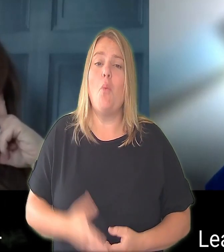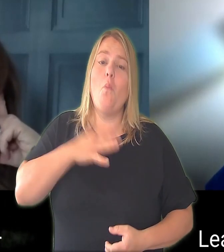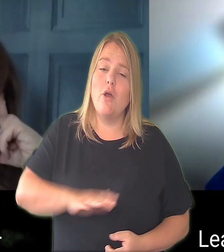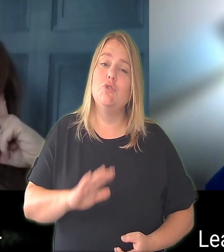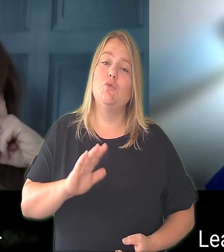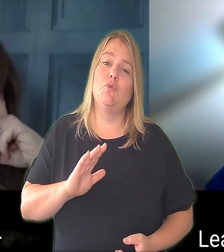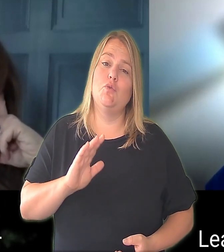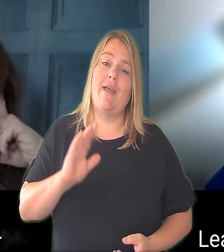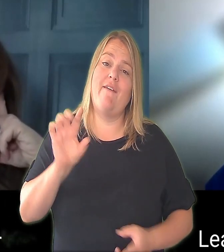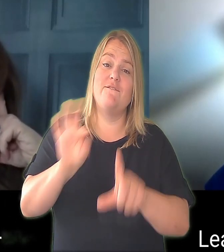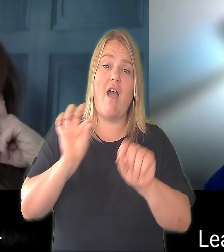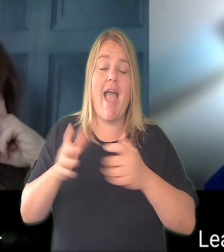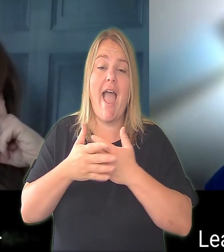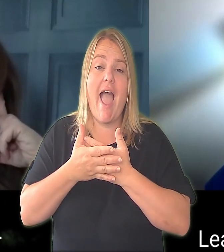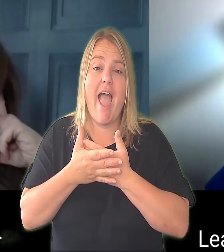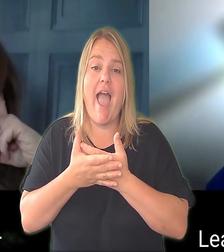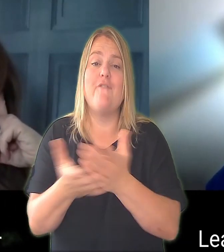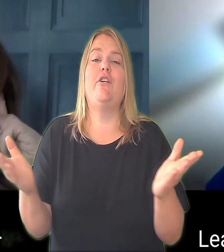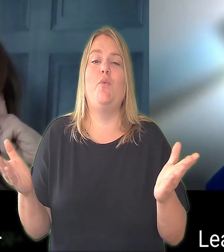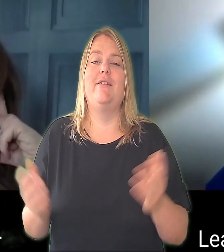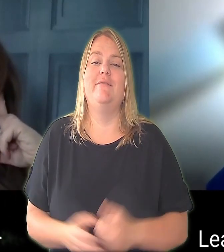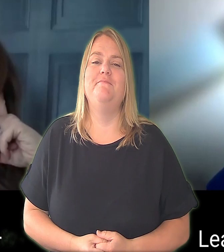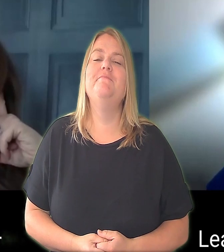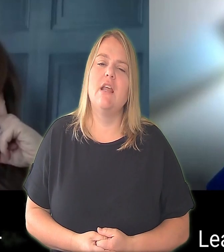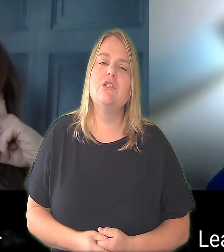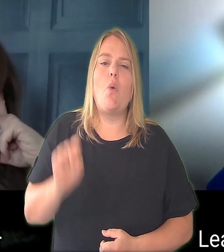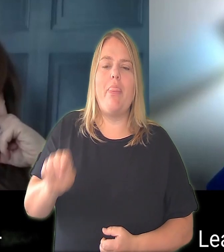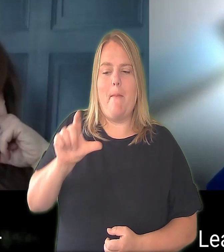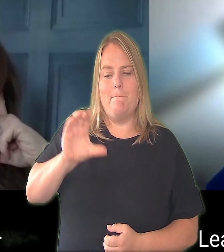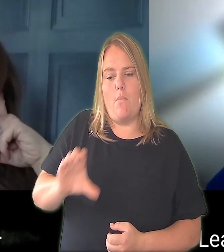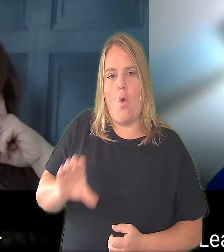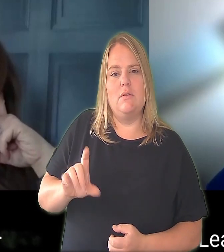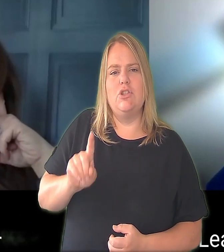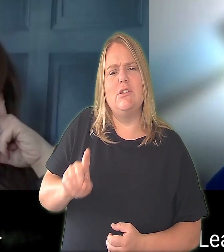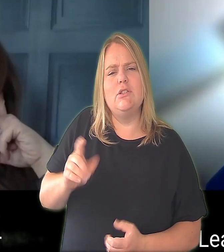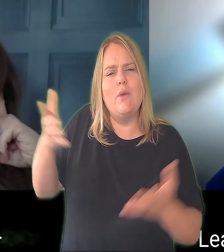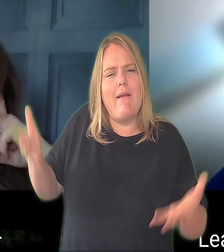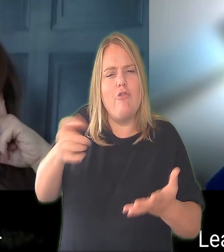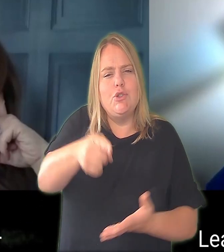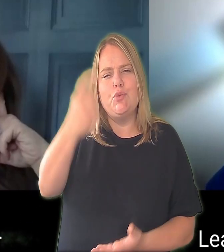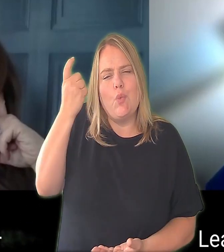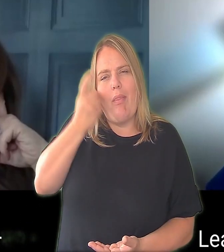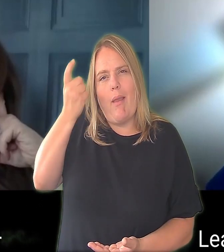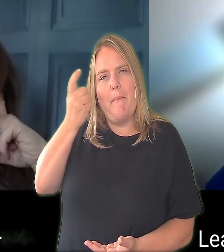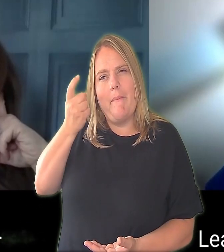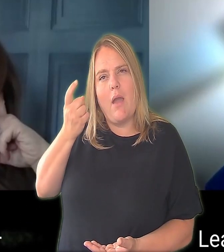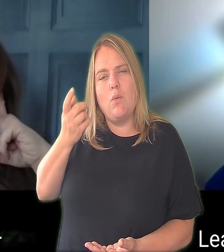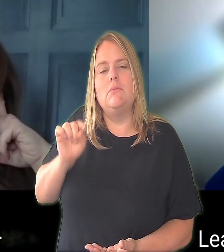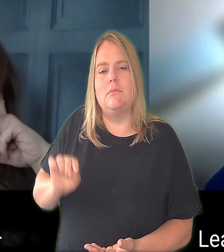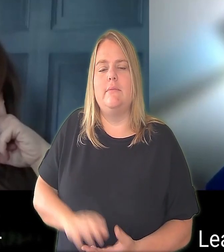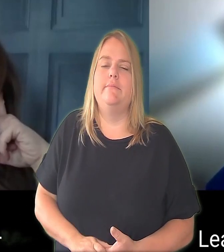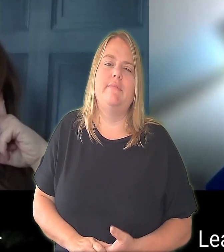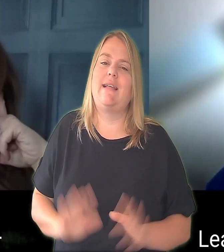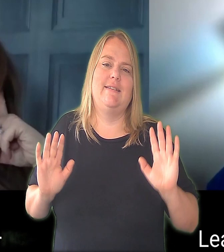We want to invite everyone. So the box is just to prompt that kind of thinking. You don't need to worry about filling up every box